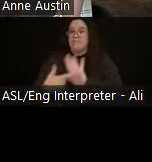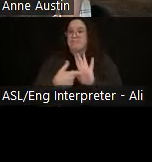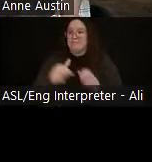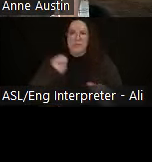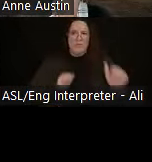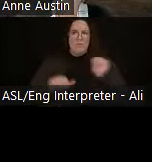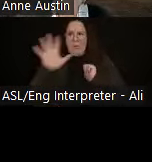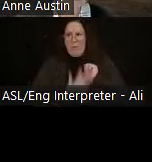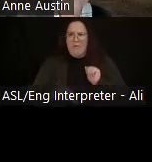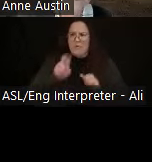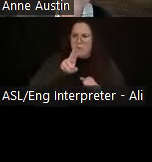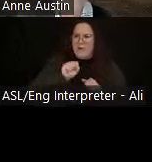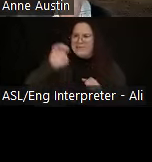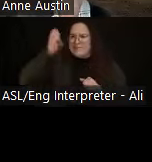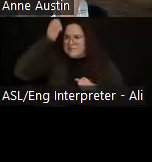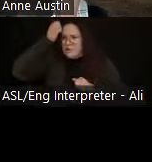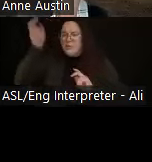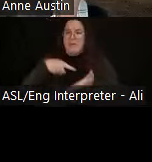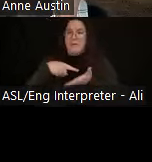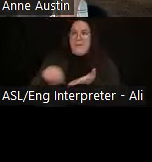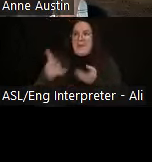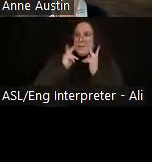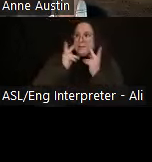and Europe, people paying to see her body.